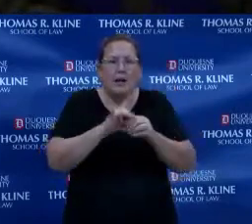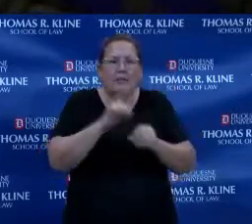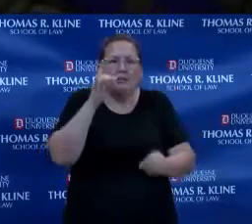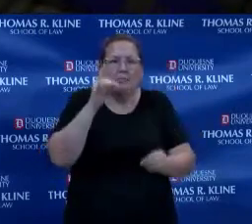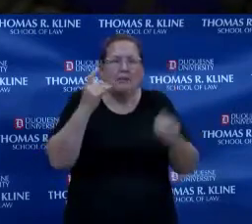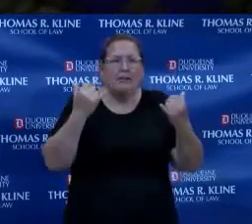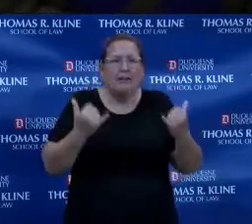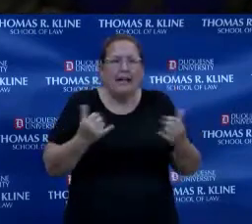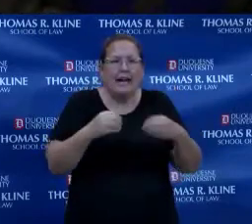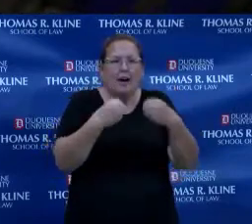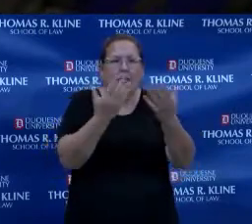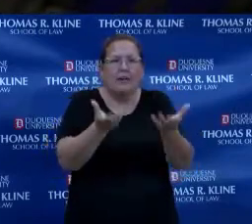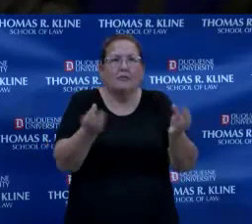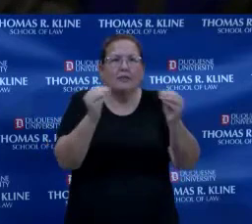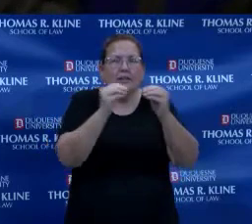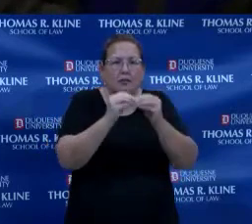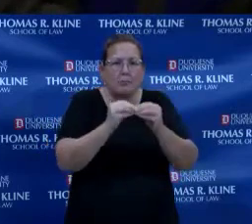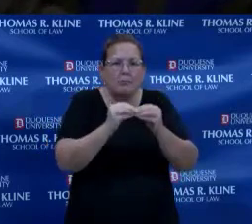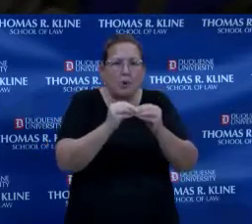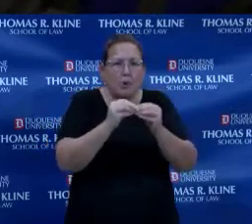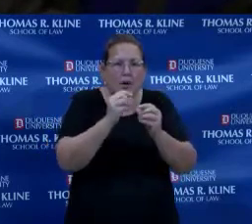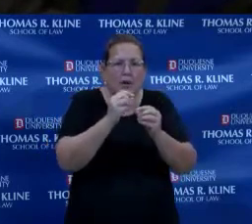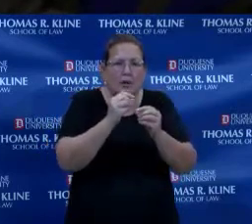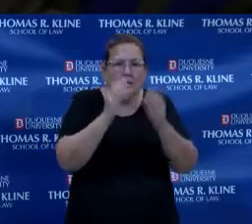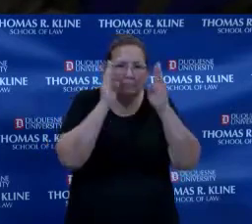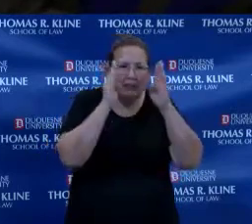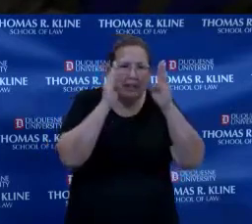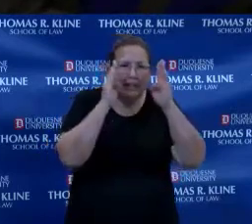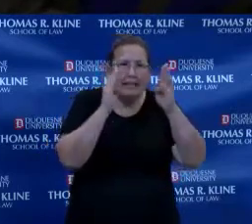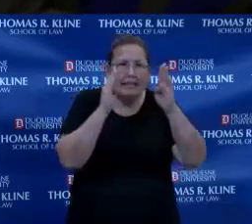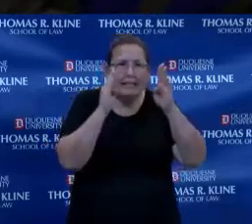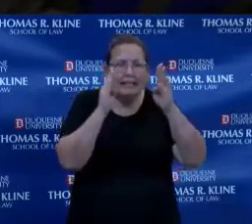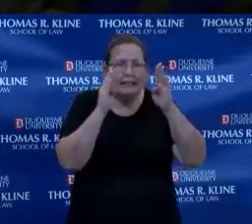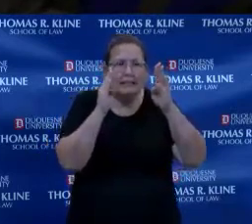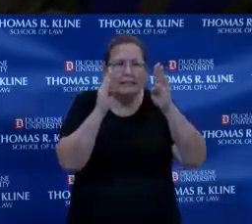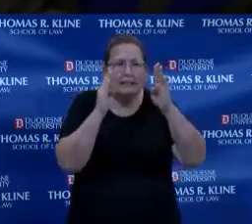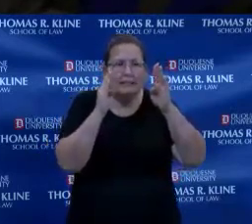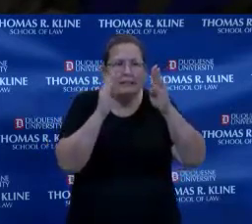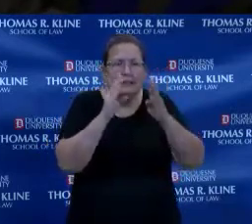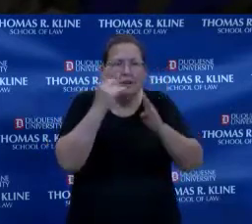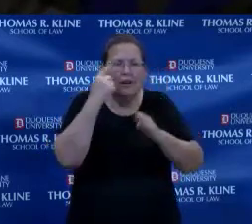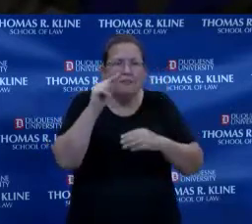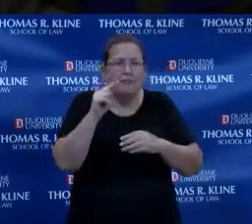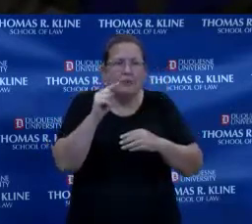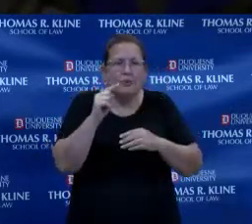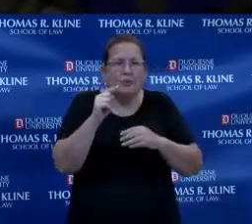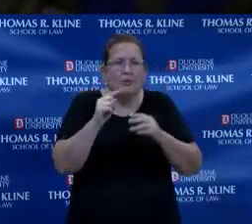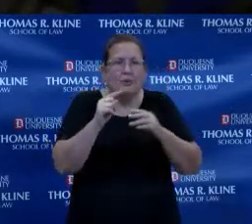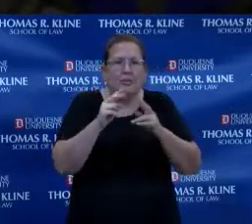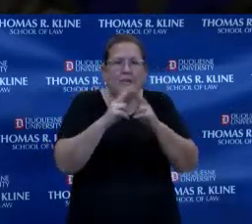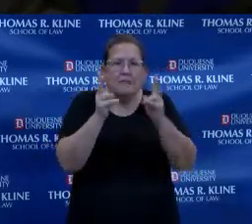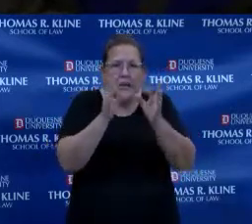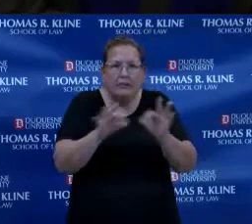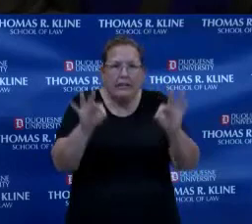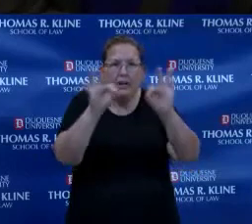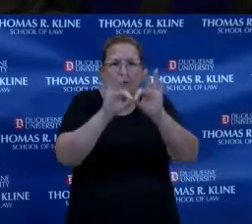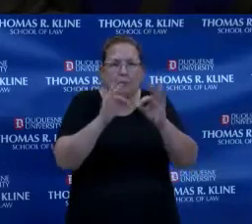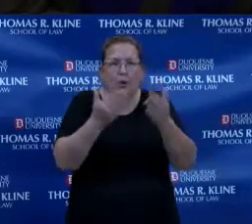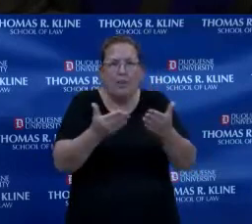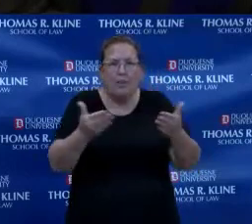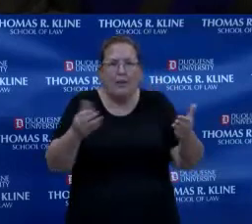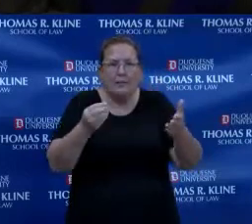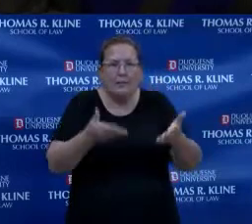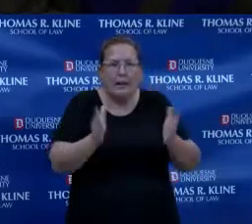now even more keen and penetrating insight into the very heart of things and allow you